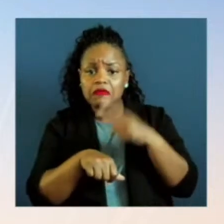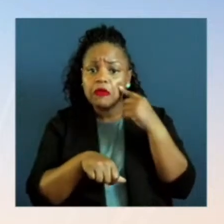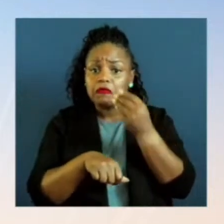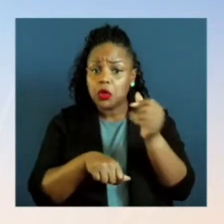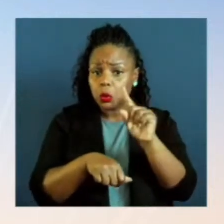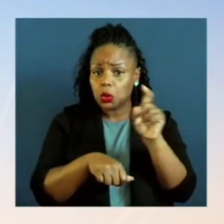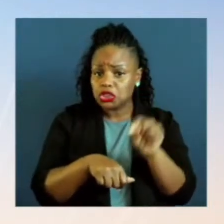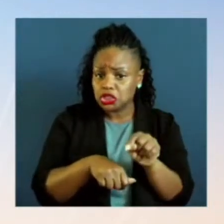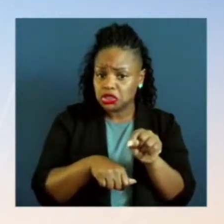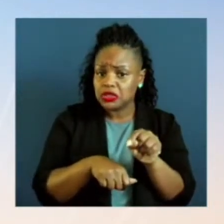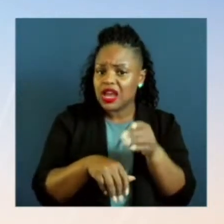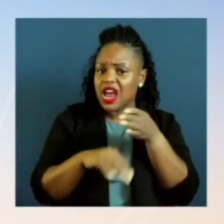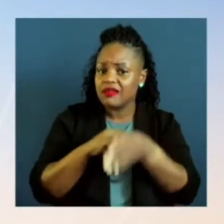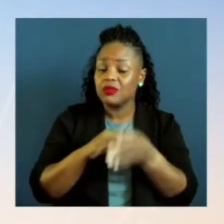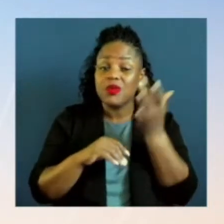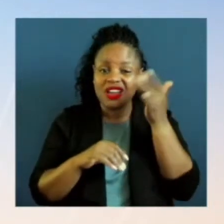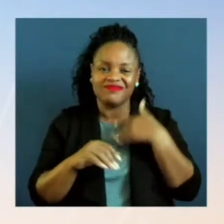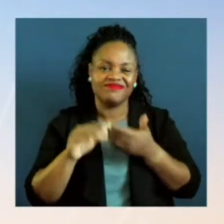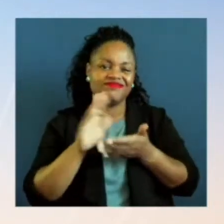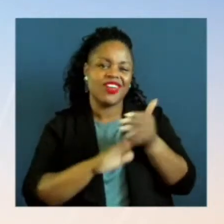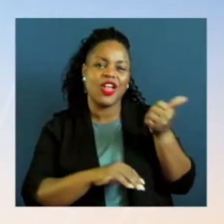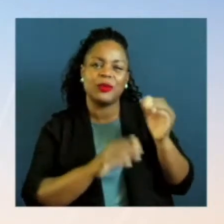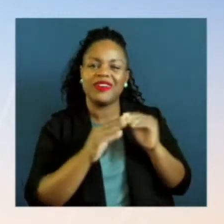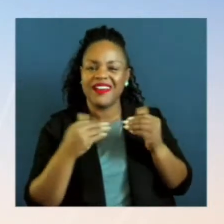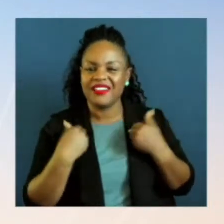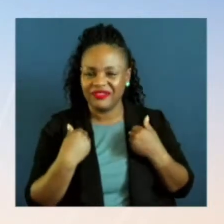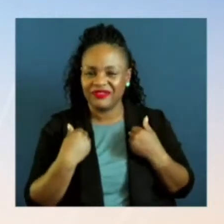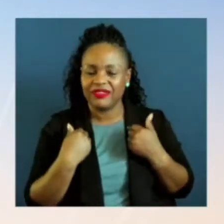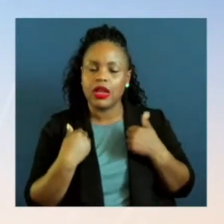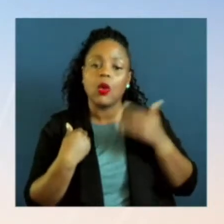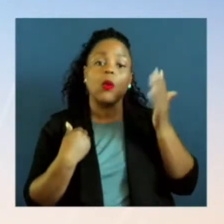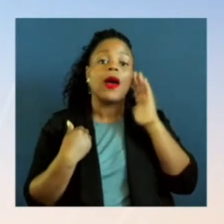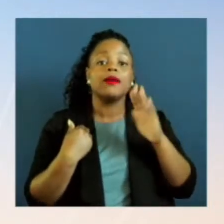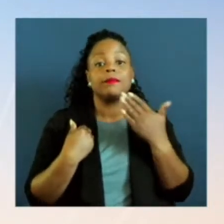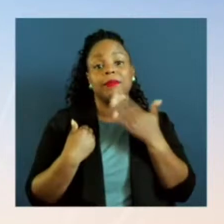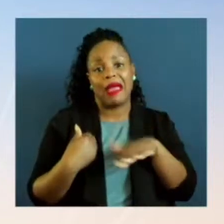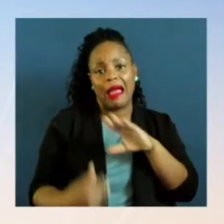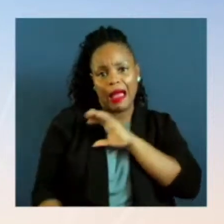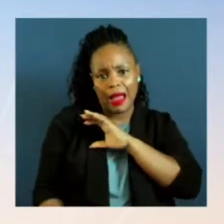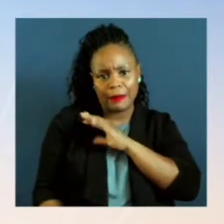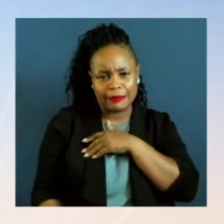will always be the bad cop with that. Come on up, and then we'll, of course, do a full briefing.